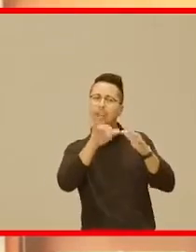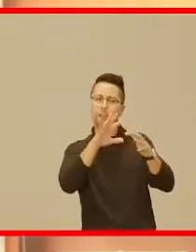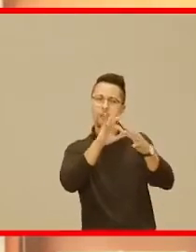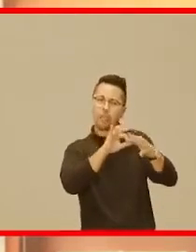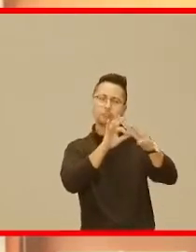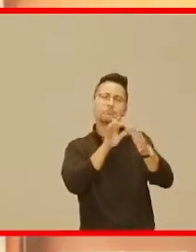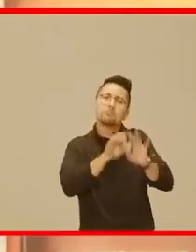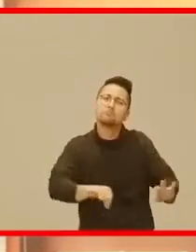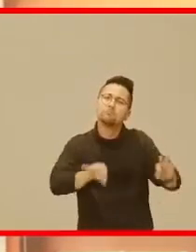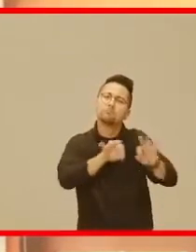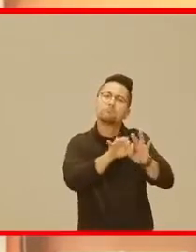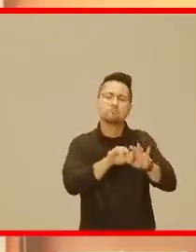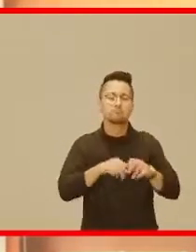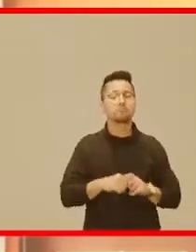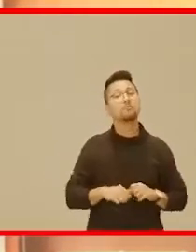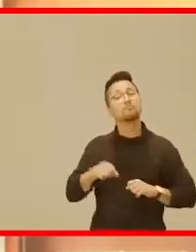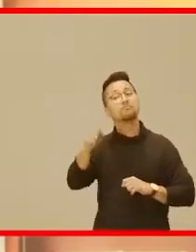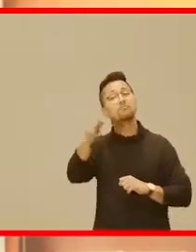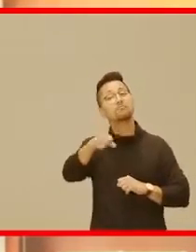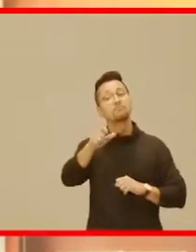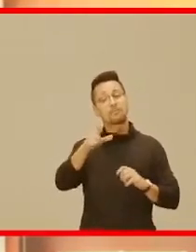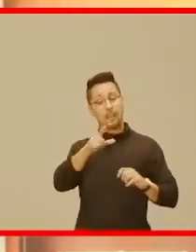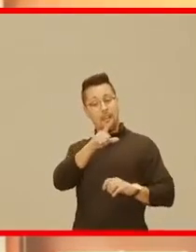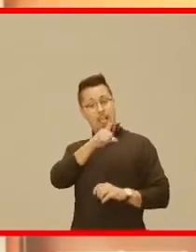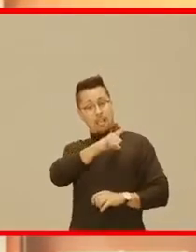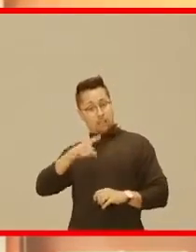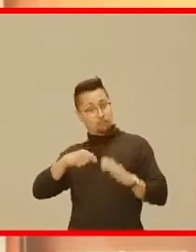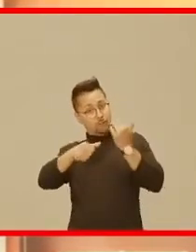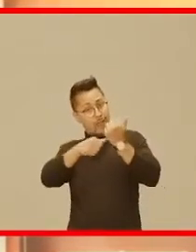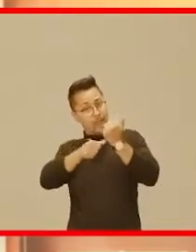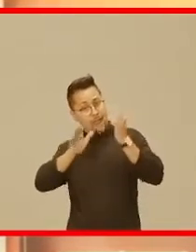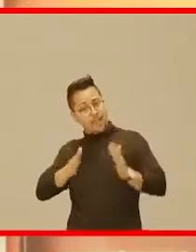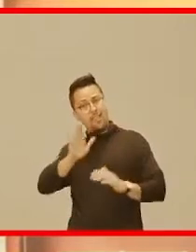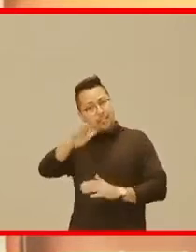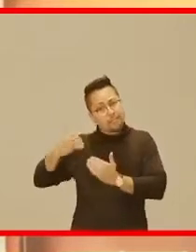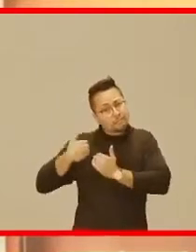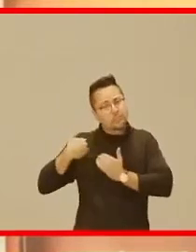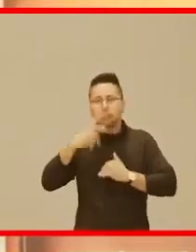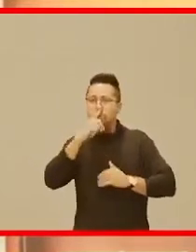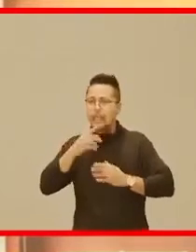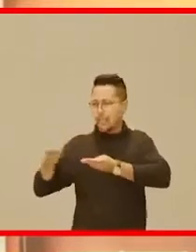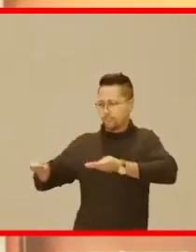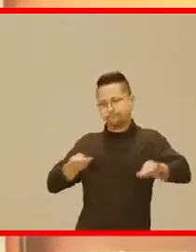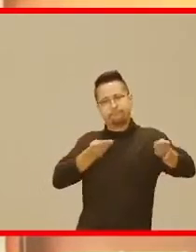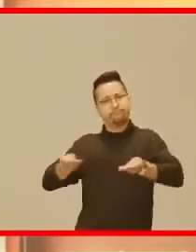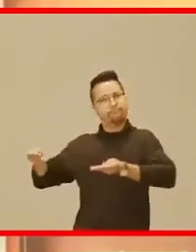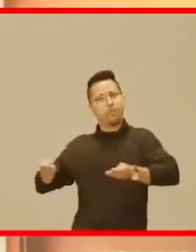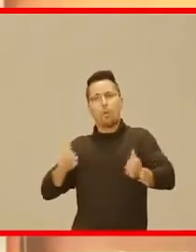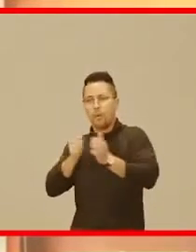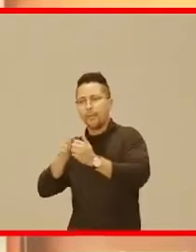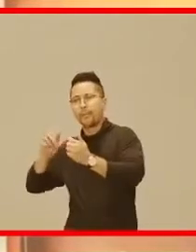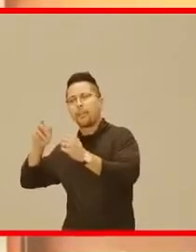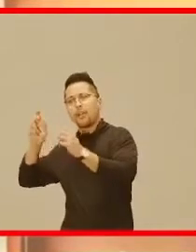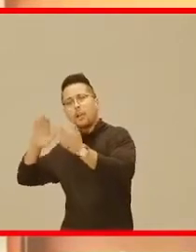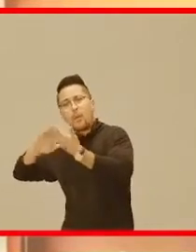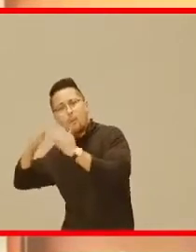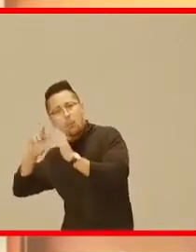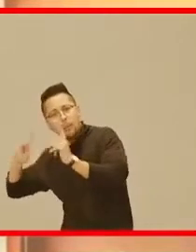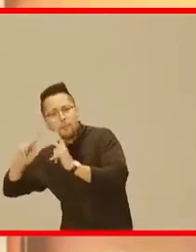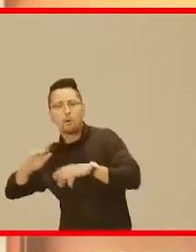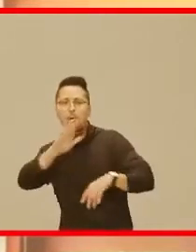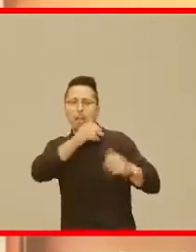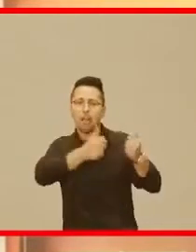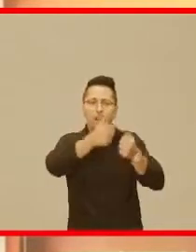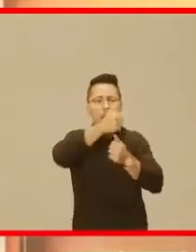is absolutely right. The legislative aide's job is to kind of be a gatekeeper for those guys sometimes, and just in terms of time